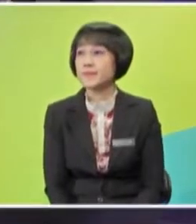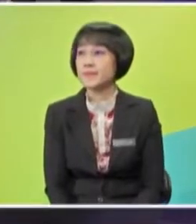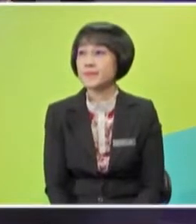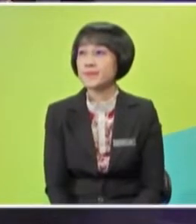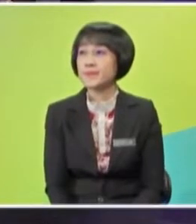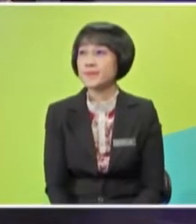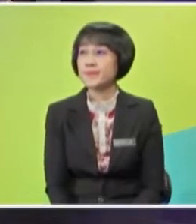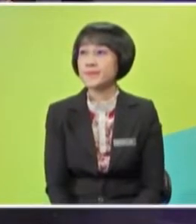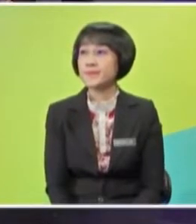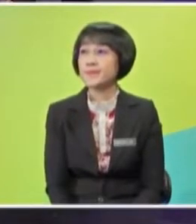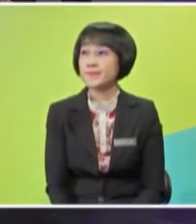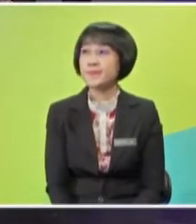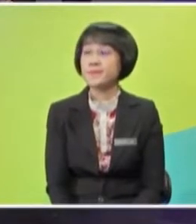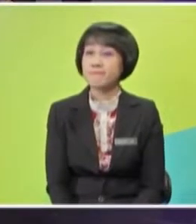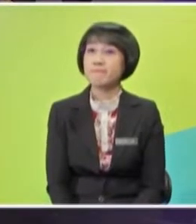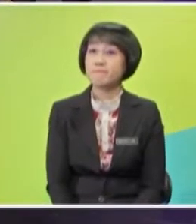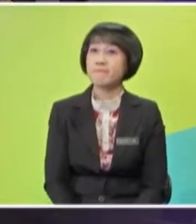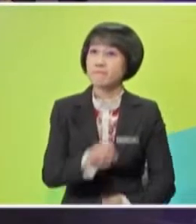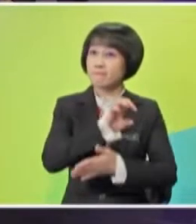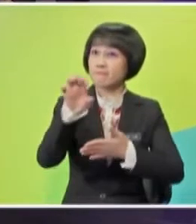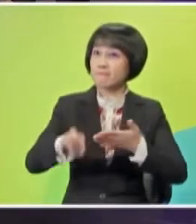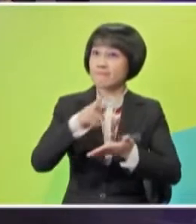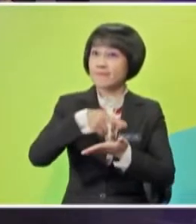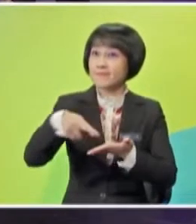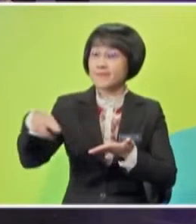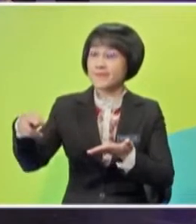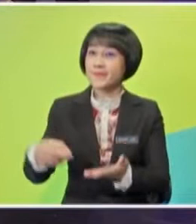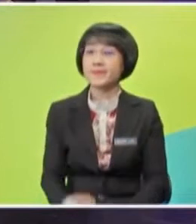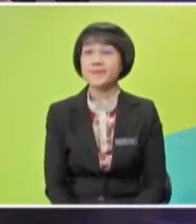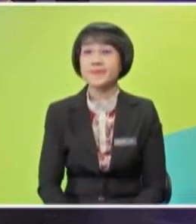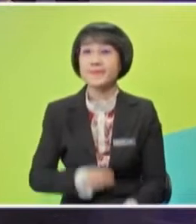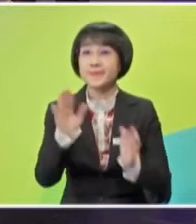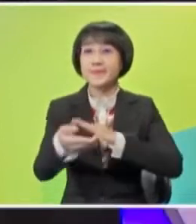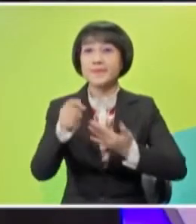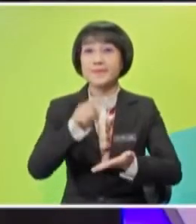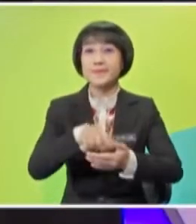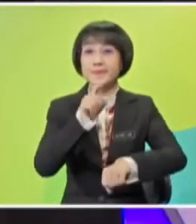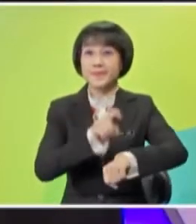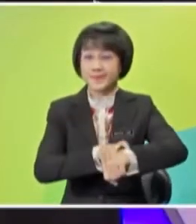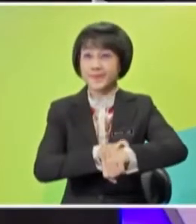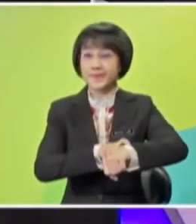All right. Okay, that is the end of the recording. I think by this time,